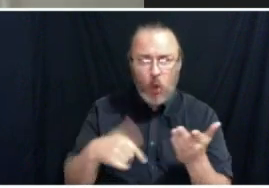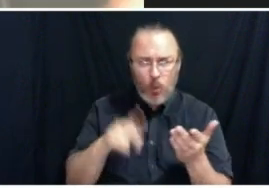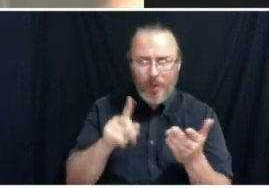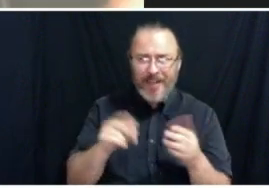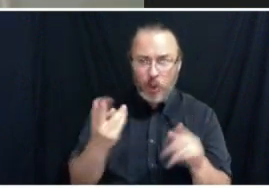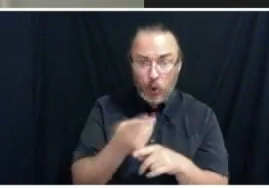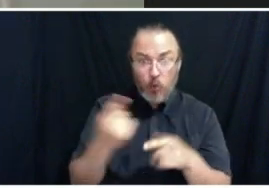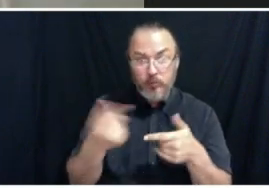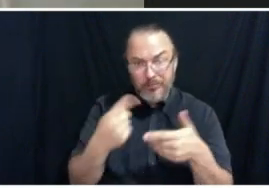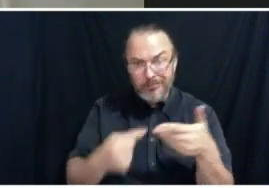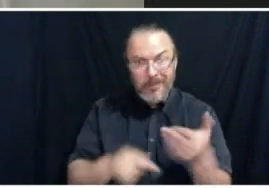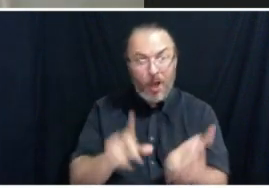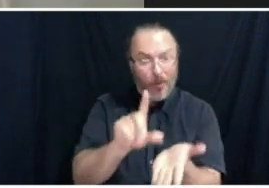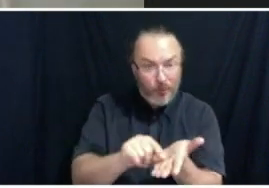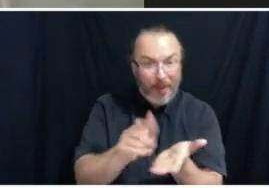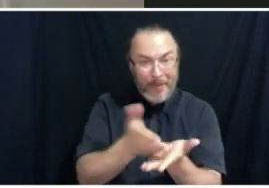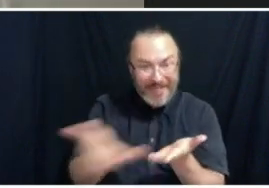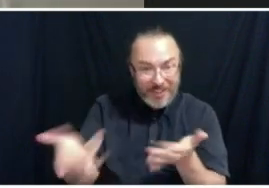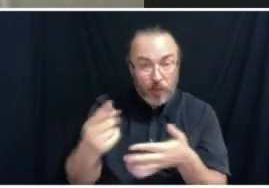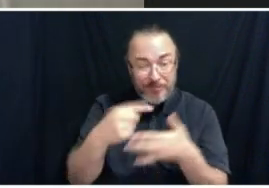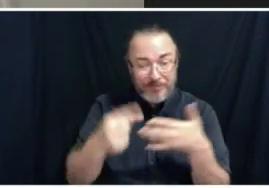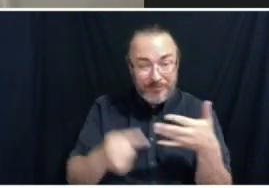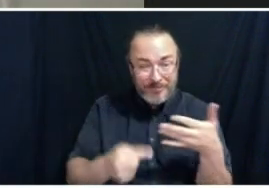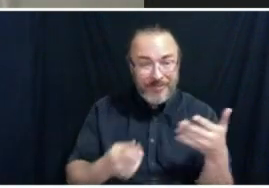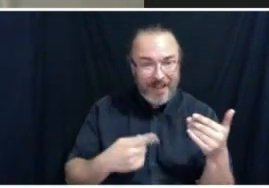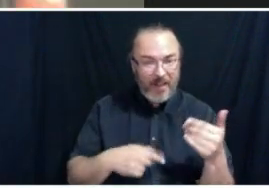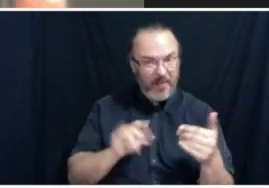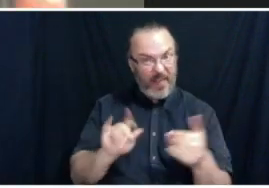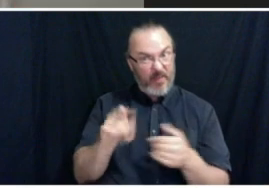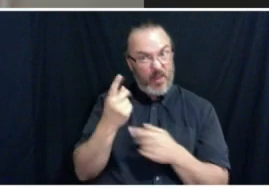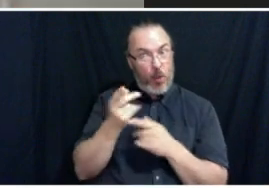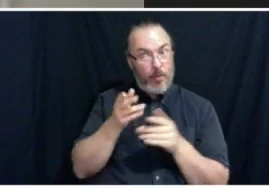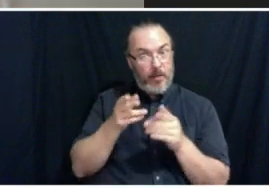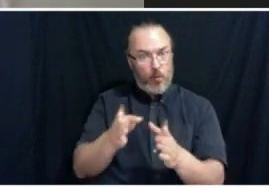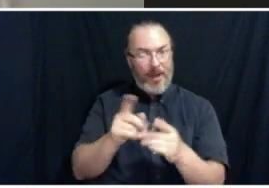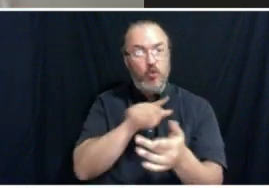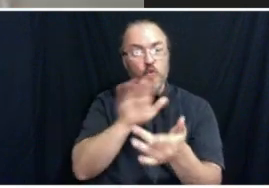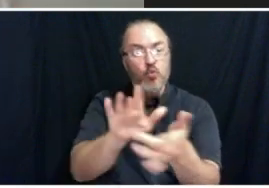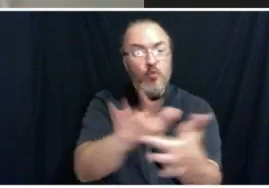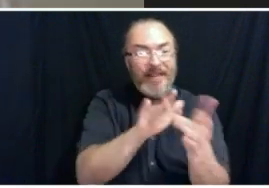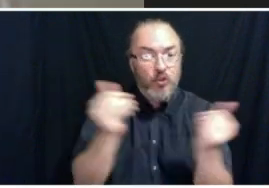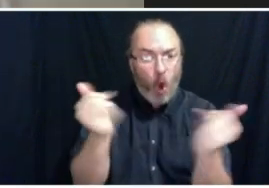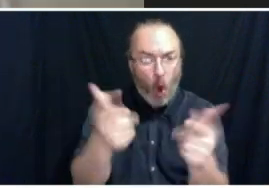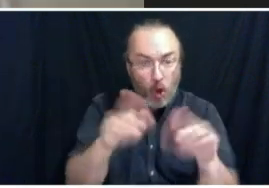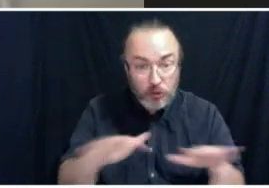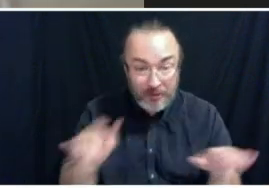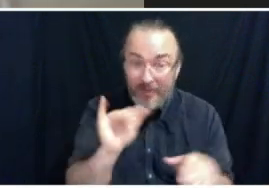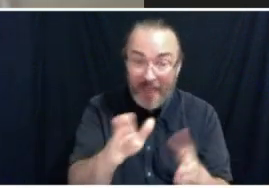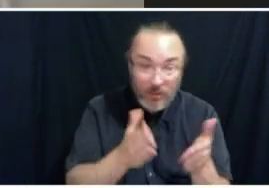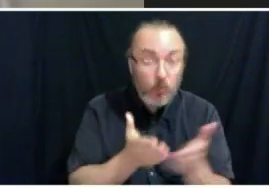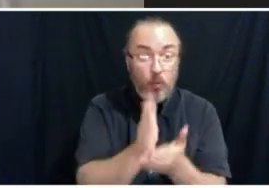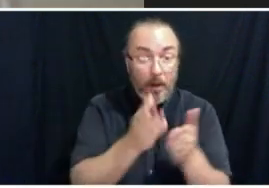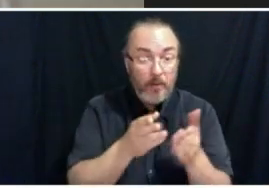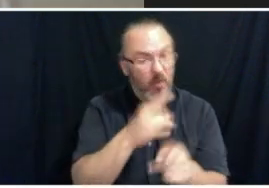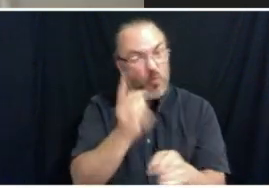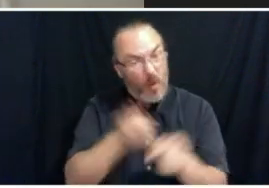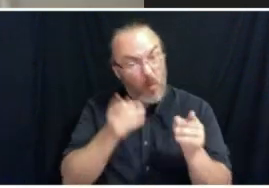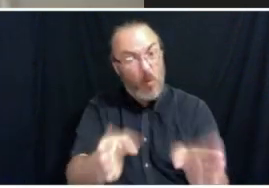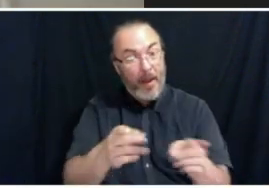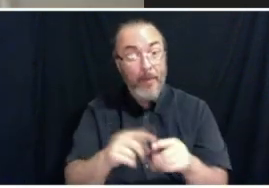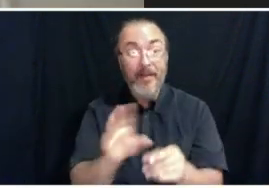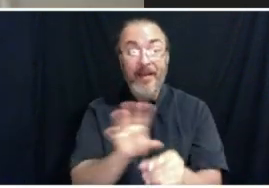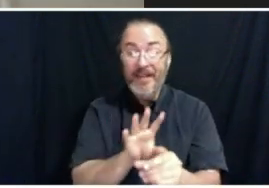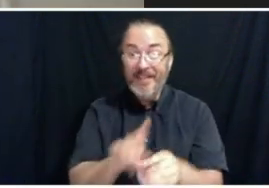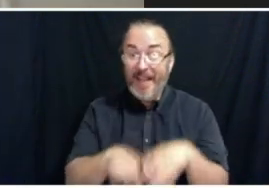materials, because that will be the only way in which we can reach all kids. So that's the right approach, right? Now, the implementation has been much more